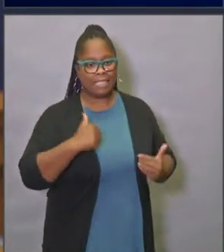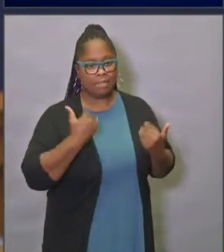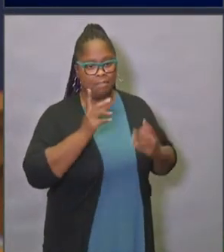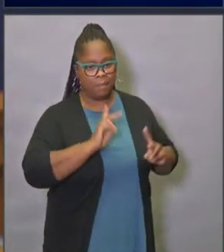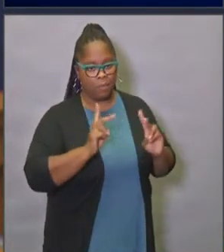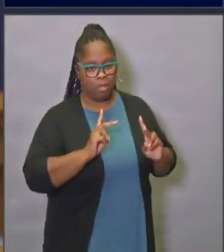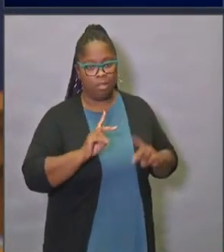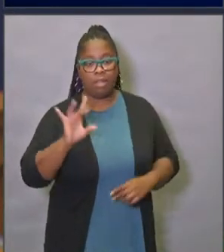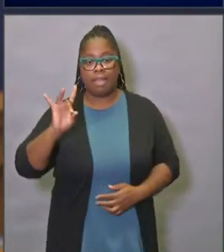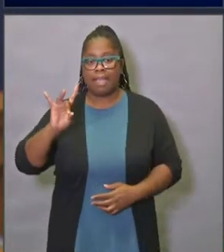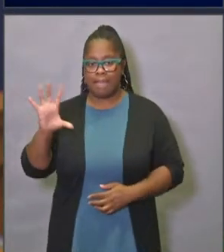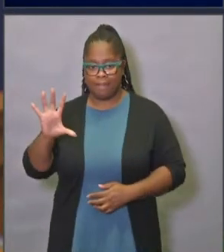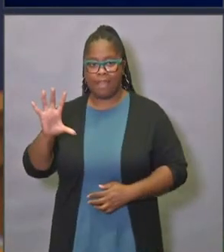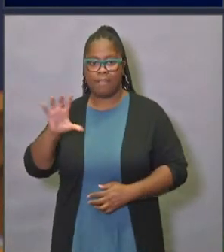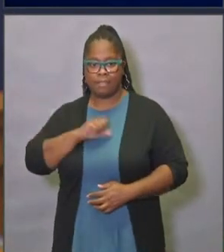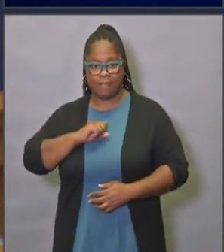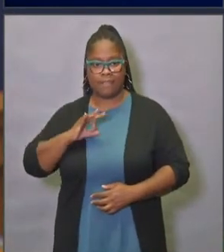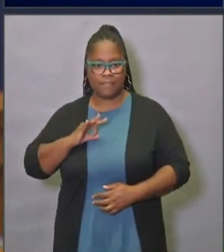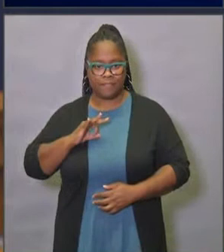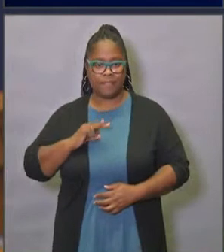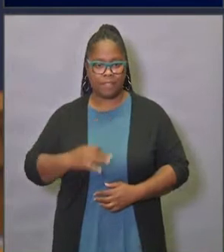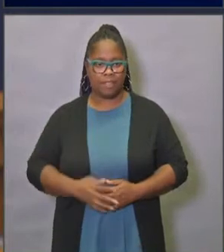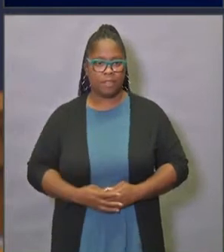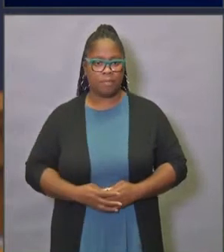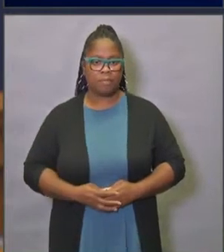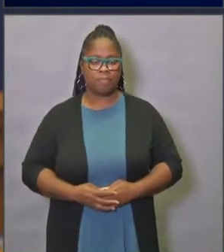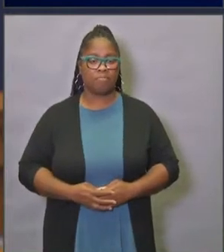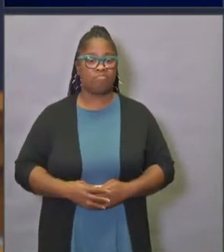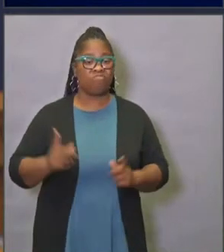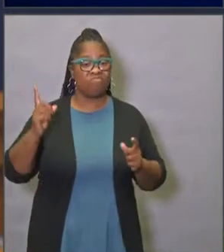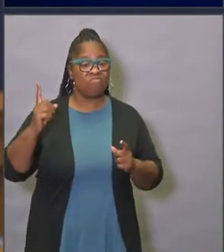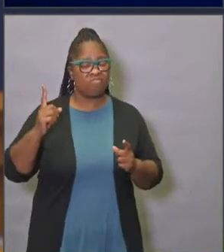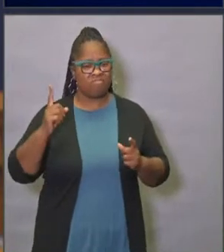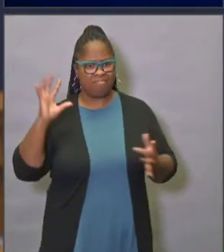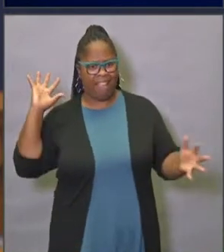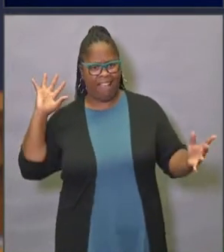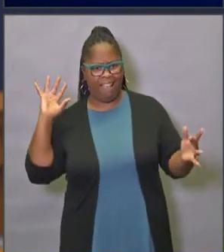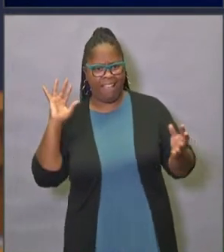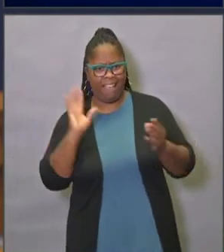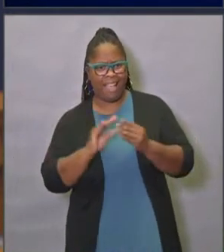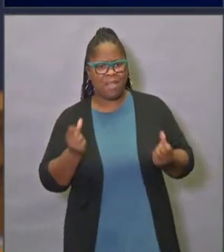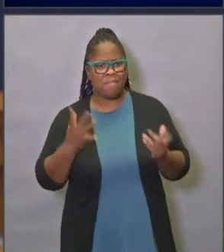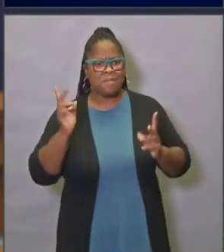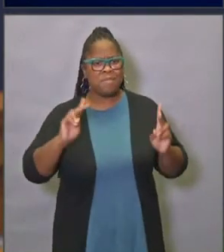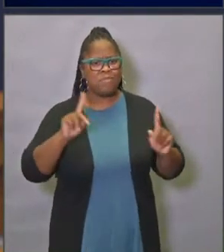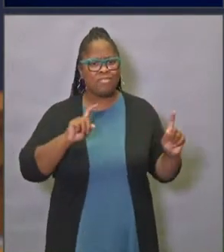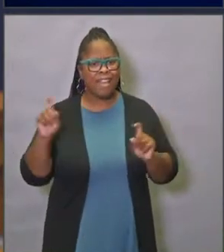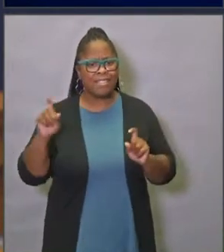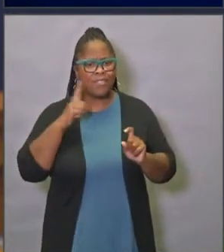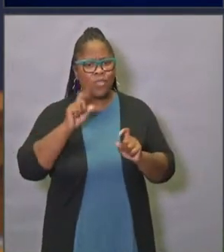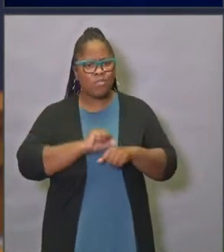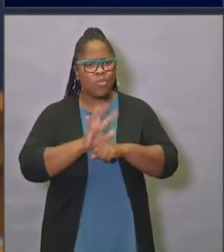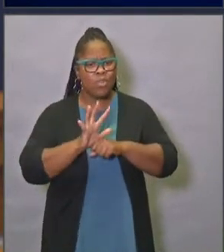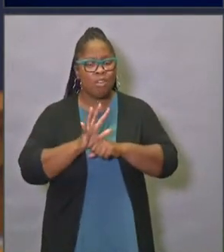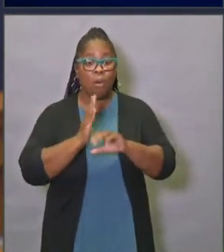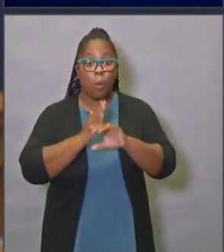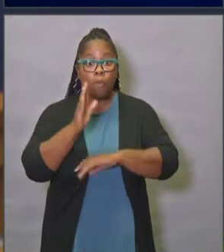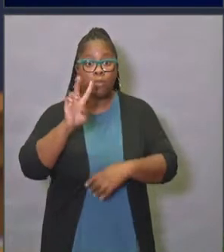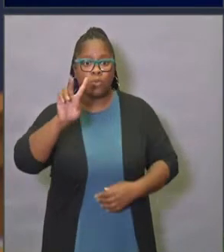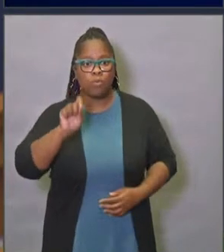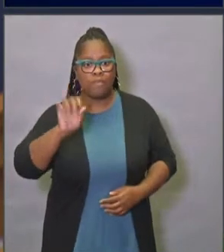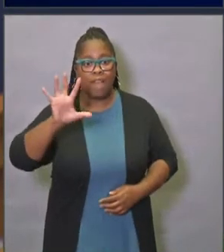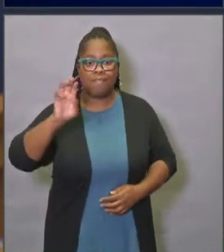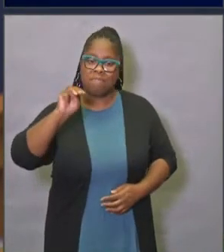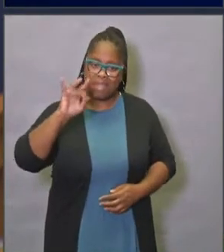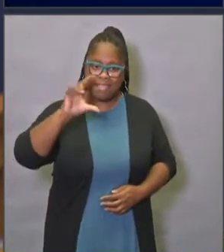youth, and 85 among staff. Over 2.5 million people here in LA County have been tested